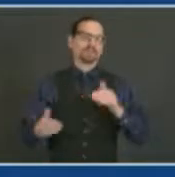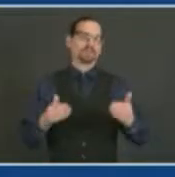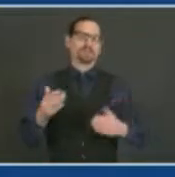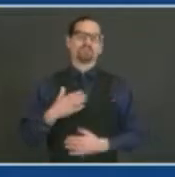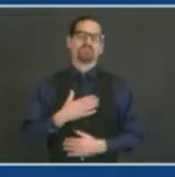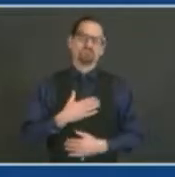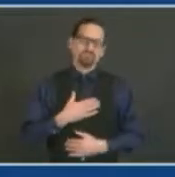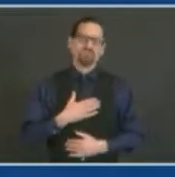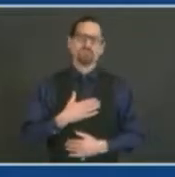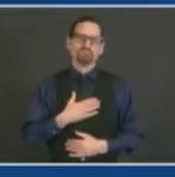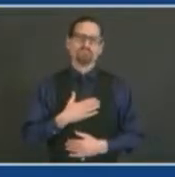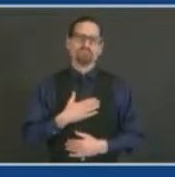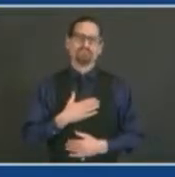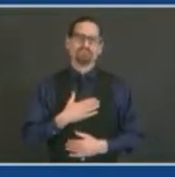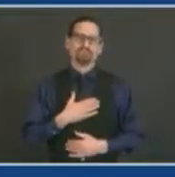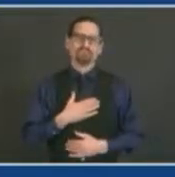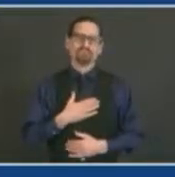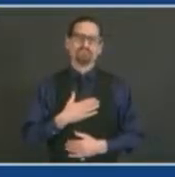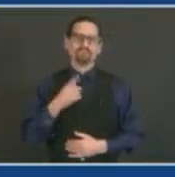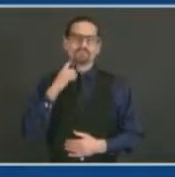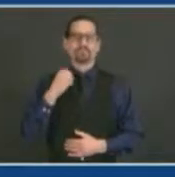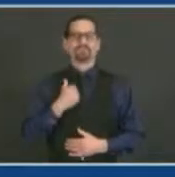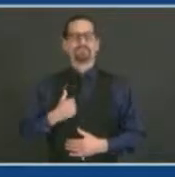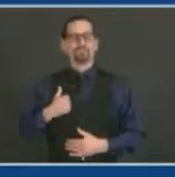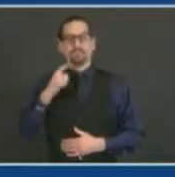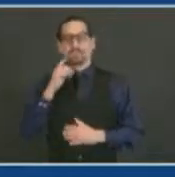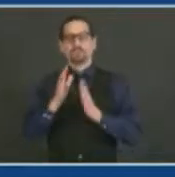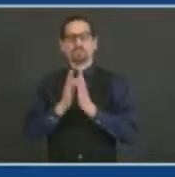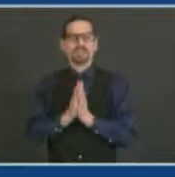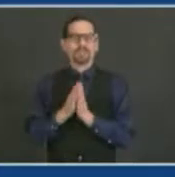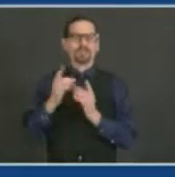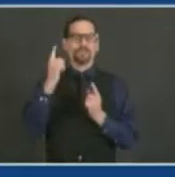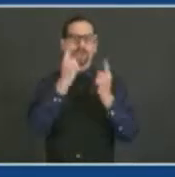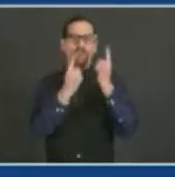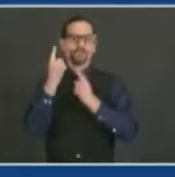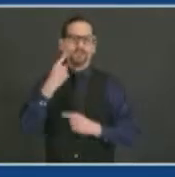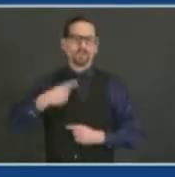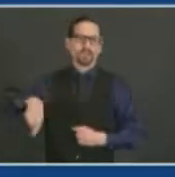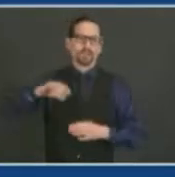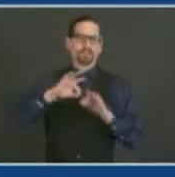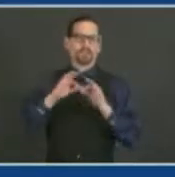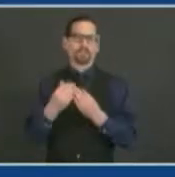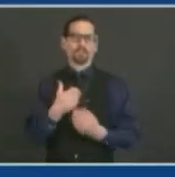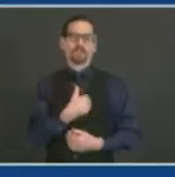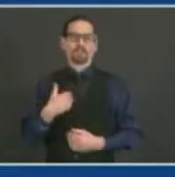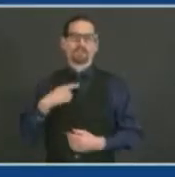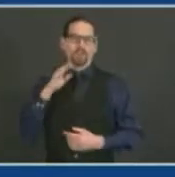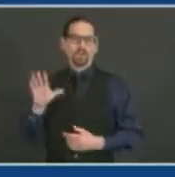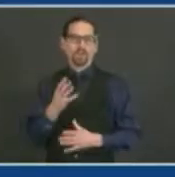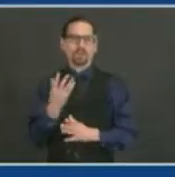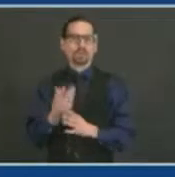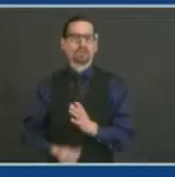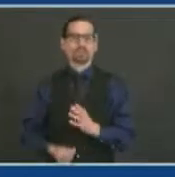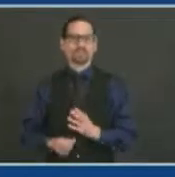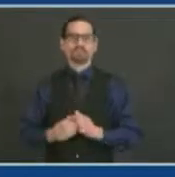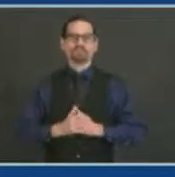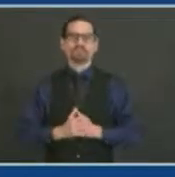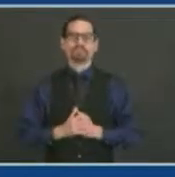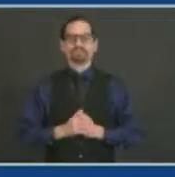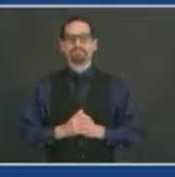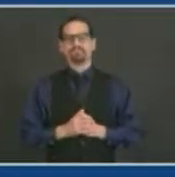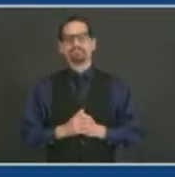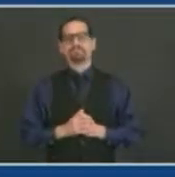Our condolences and our prayers are with the families of these beloved Rhode Islanders who have